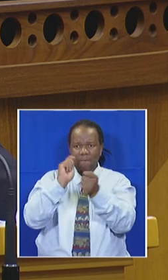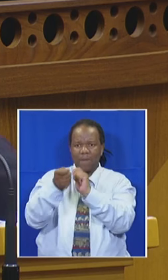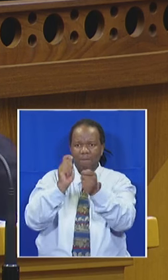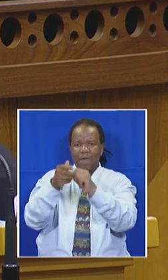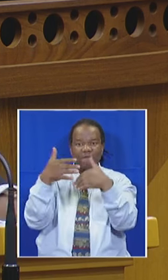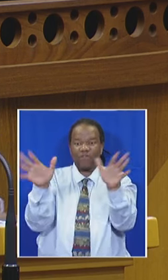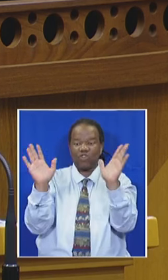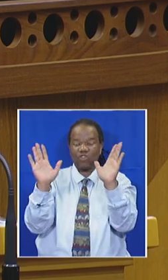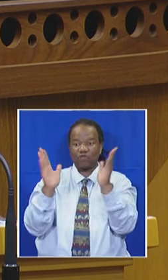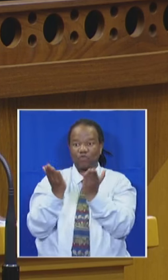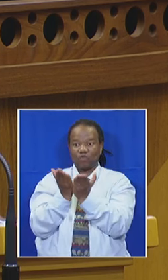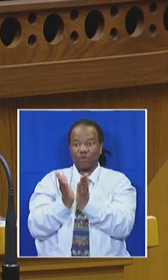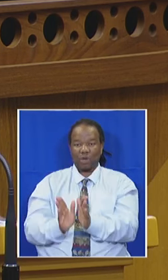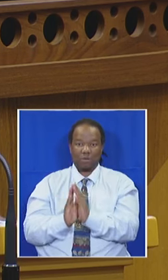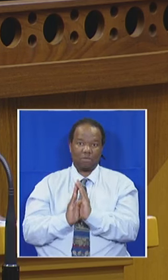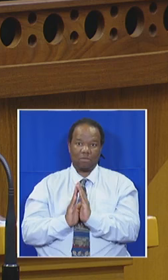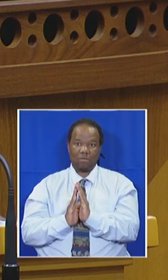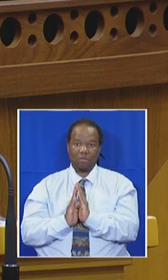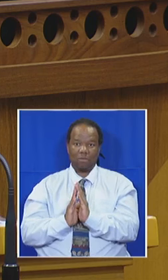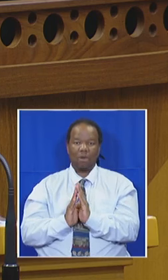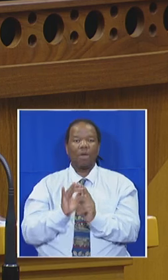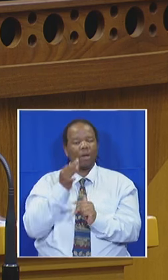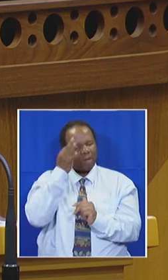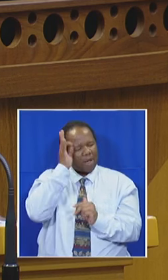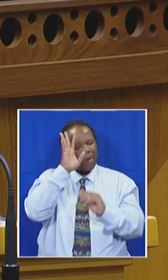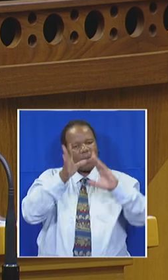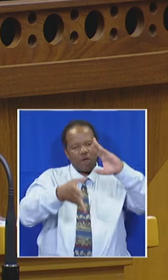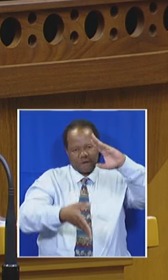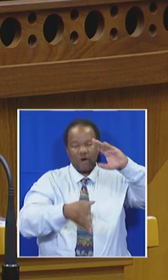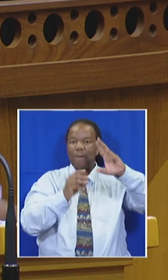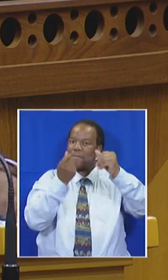In total, government has